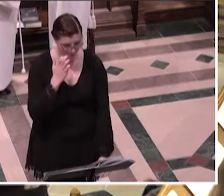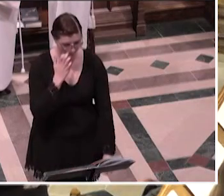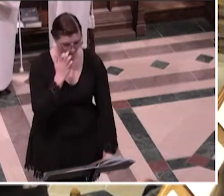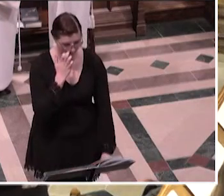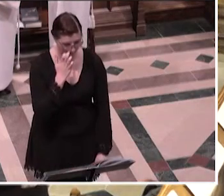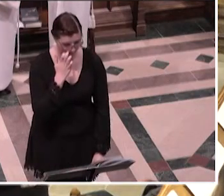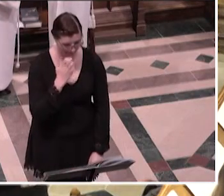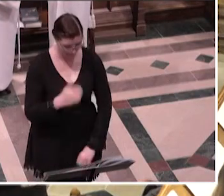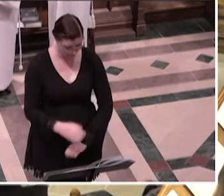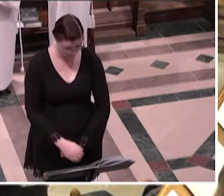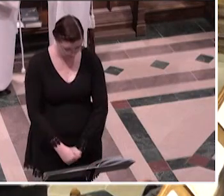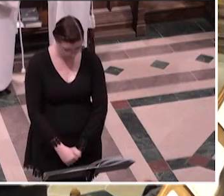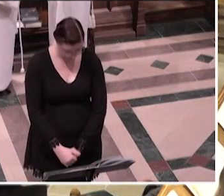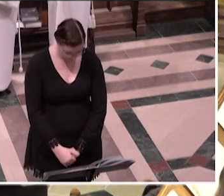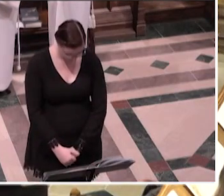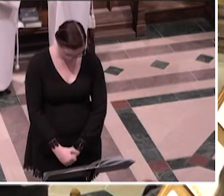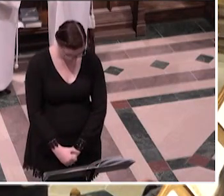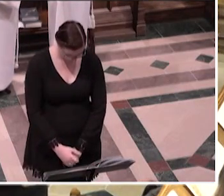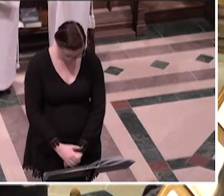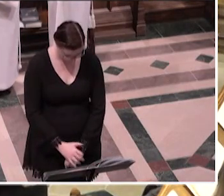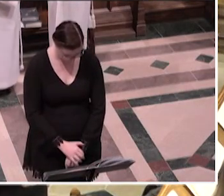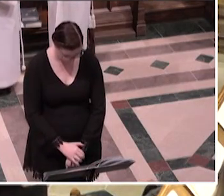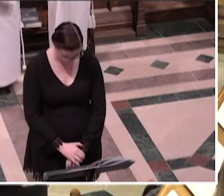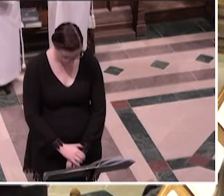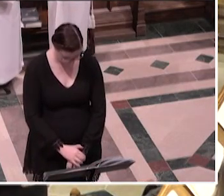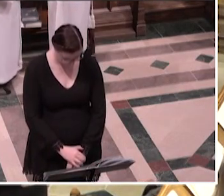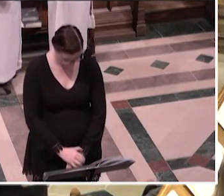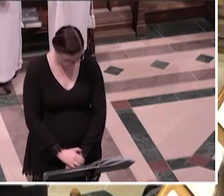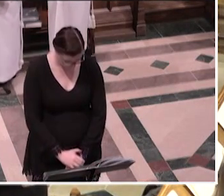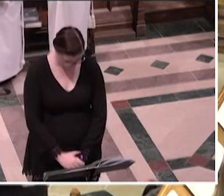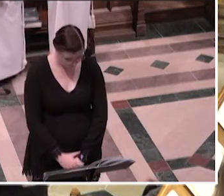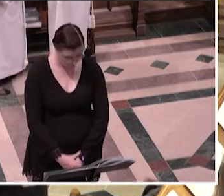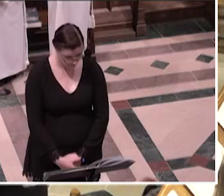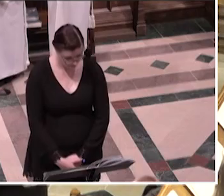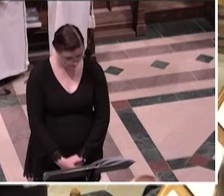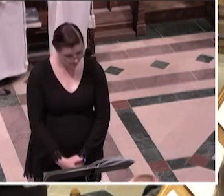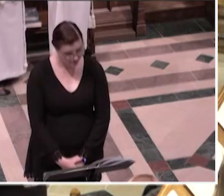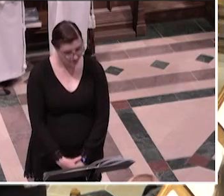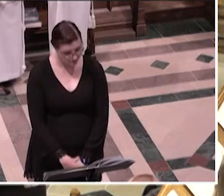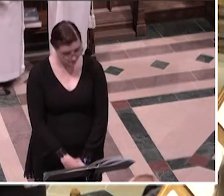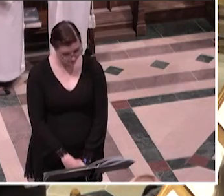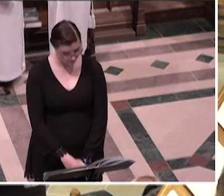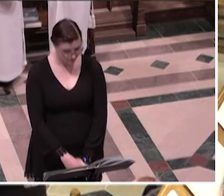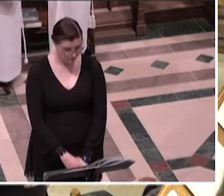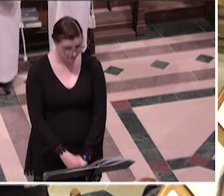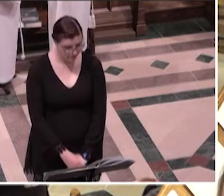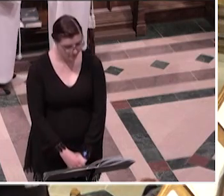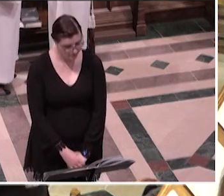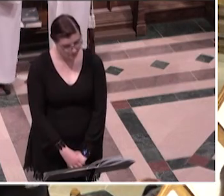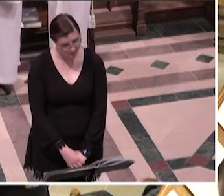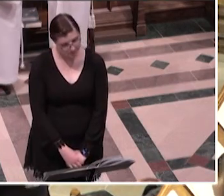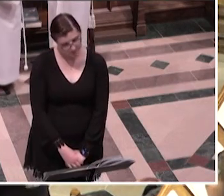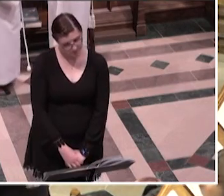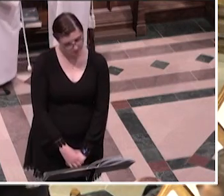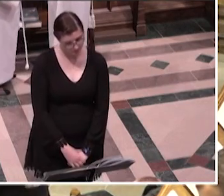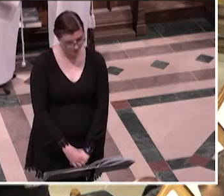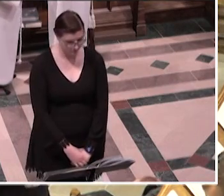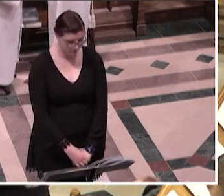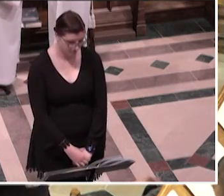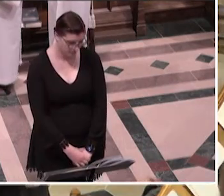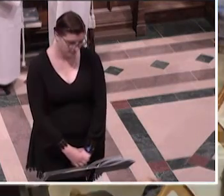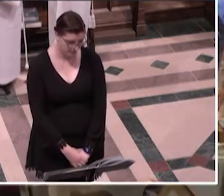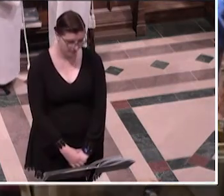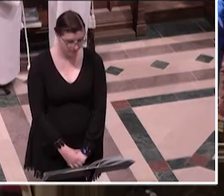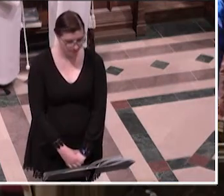Surround her with your love. Support her with your grace. And as she journeys through yet another year, give her a